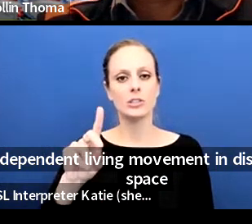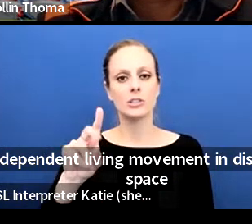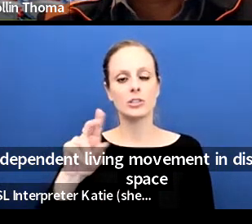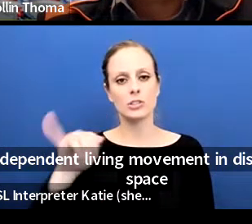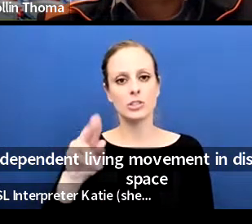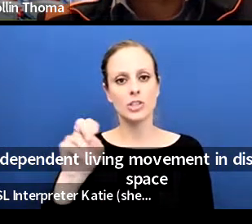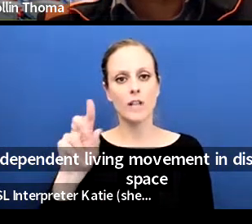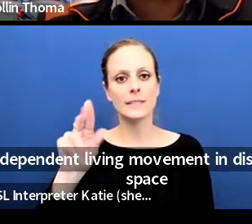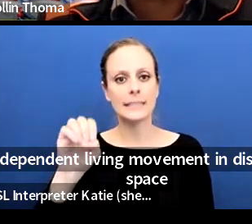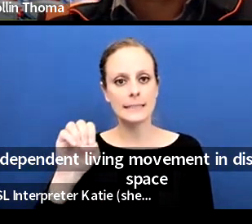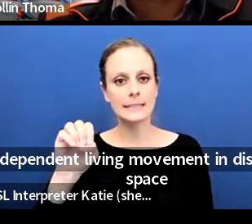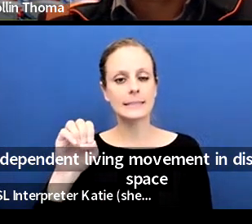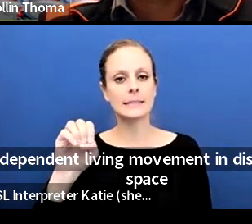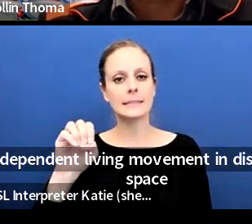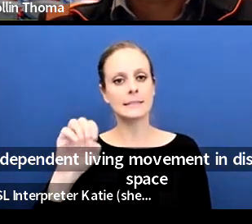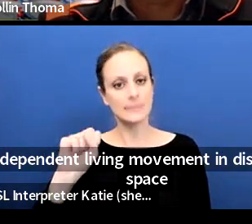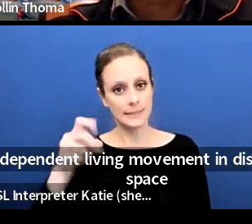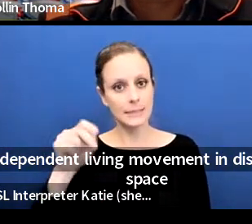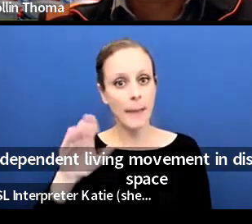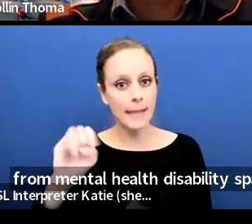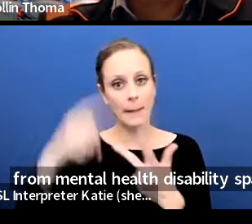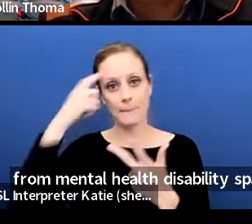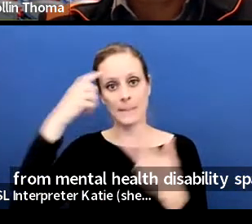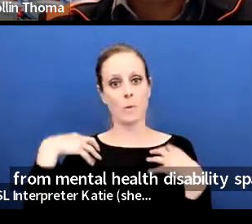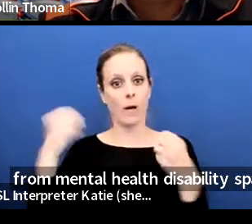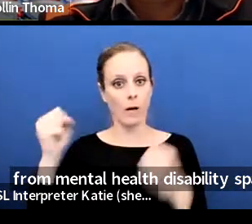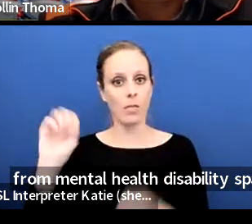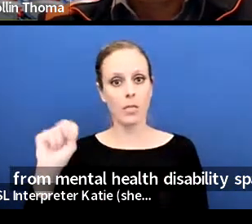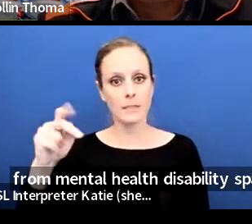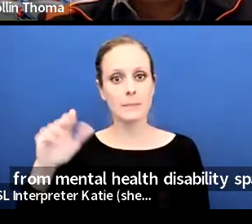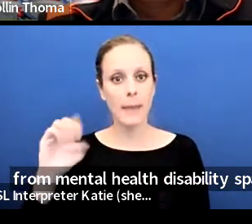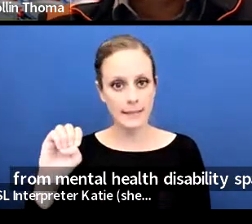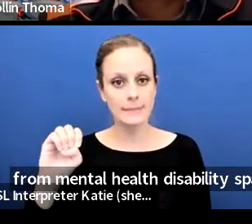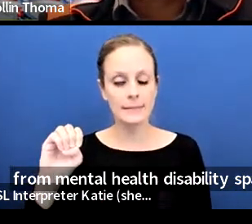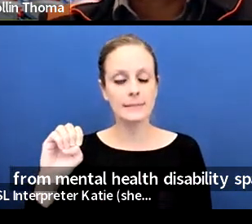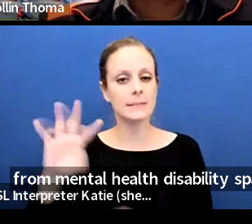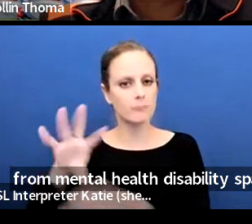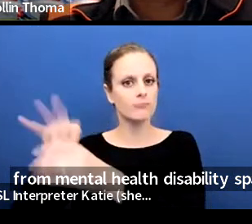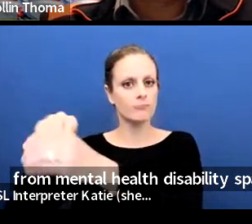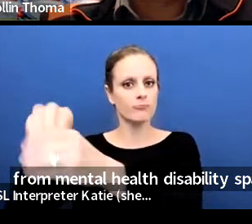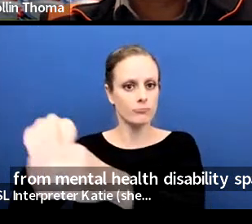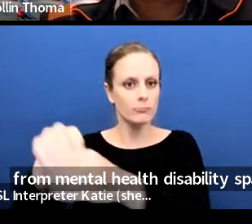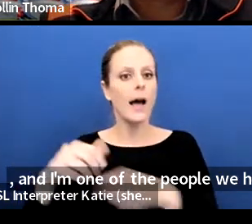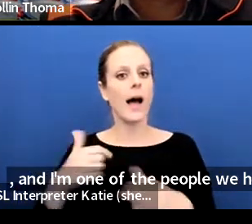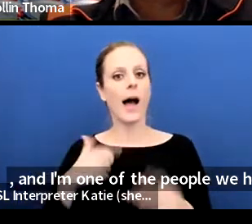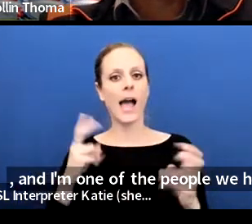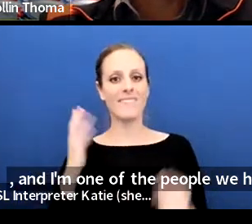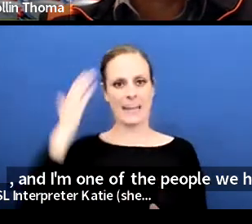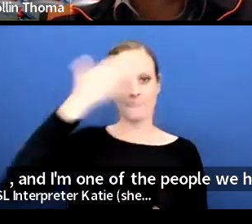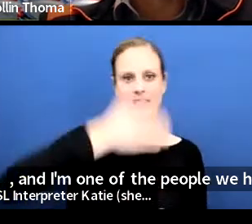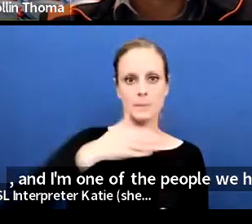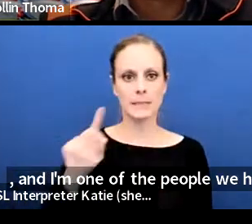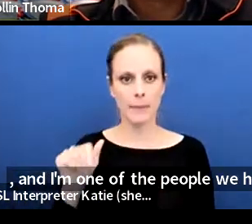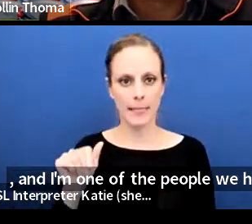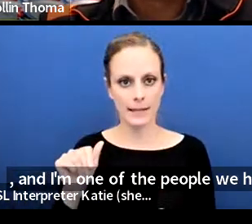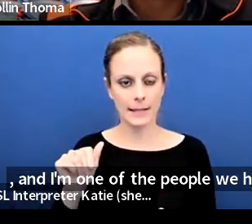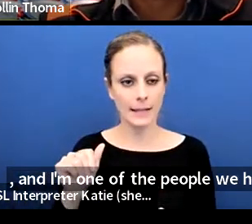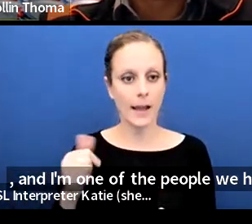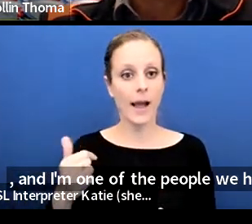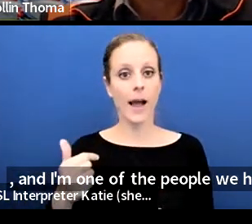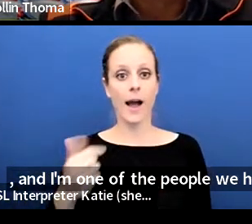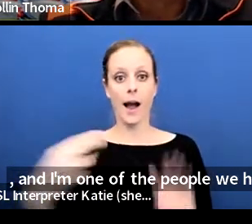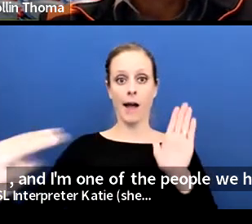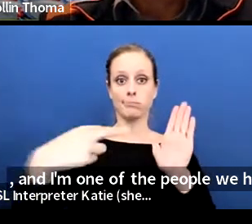disability space. And I'm one of the people who we have some invisible disabilities. So while I'm not